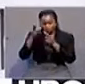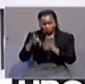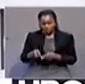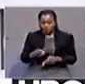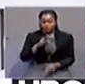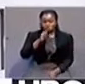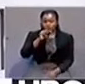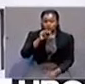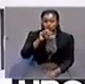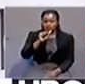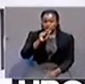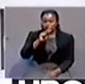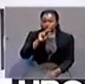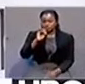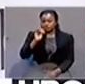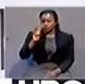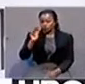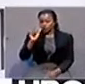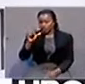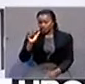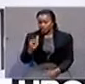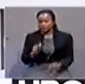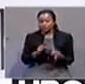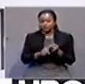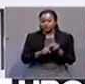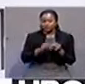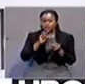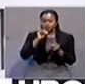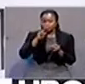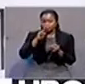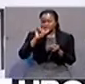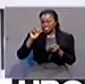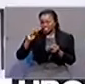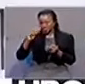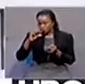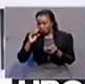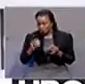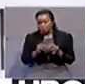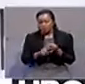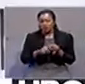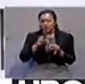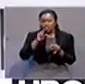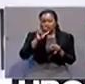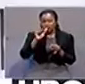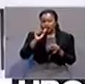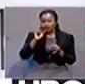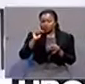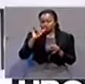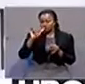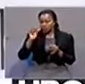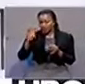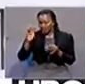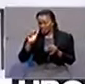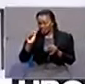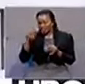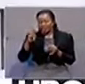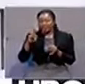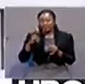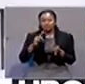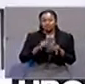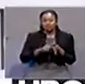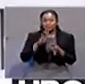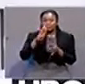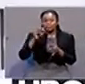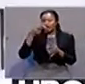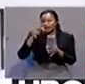Nachiwa, Honorable Muingo, Honorable Anywa, Bahati. Let's take those first. Then I'll get some